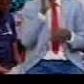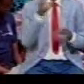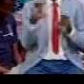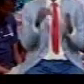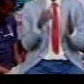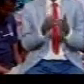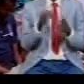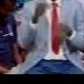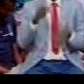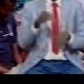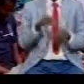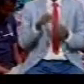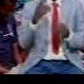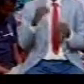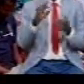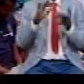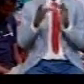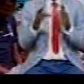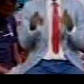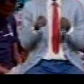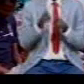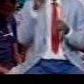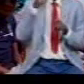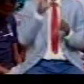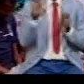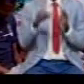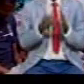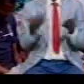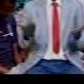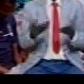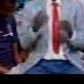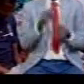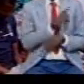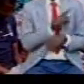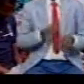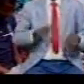physical audience. The Lord be praised.